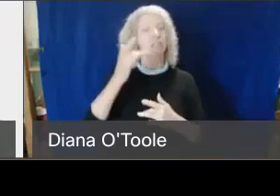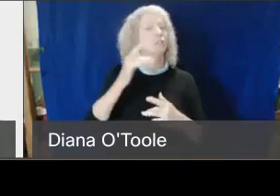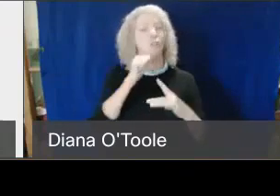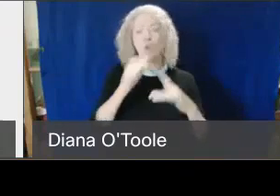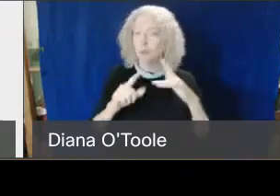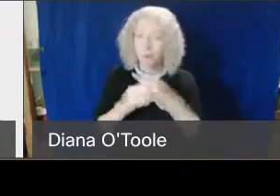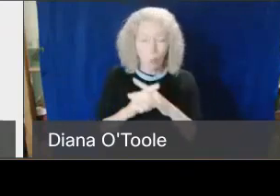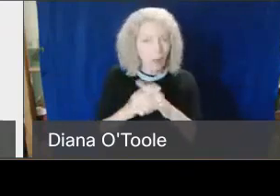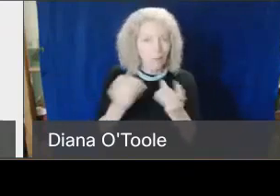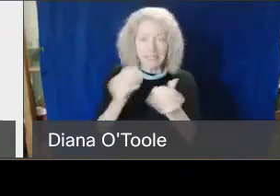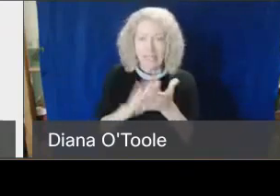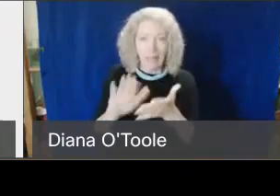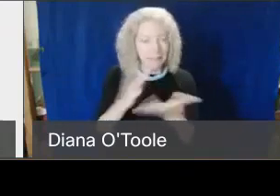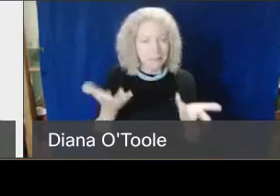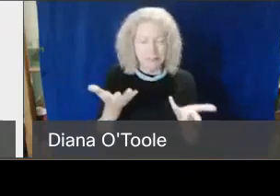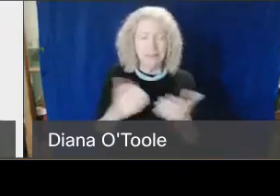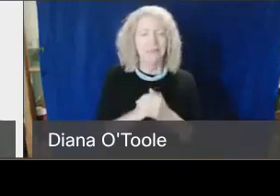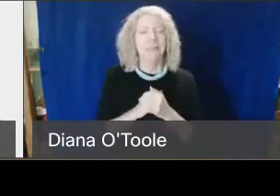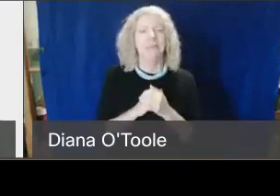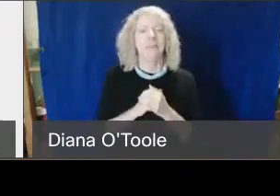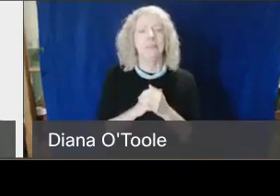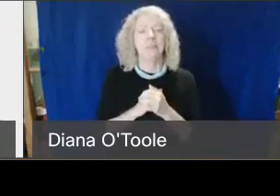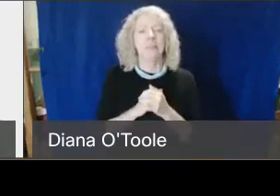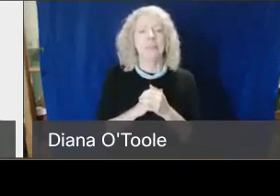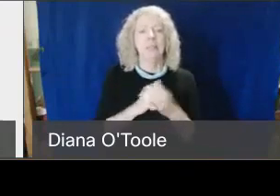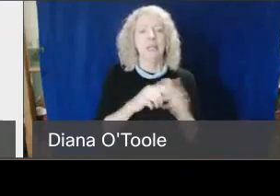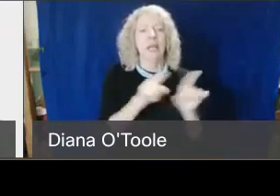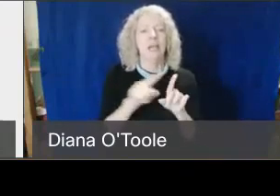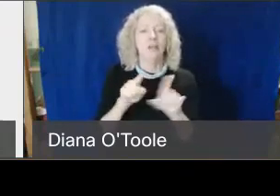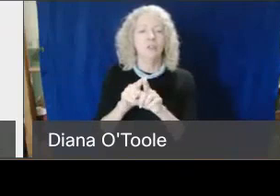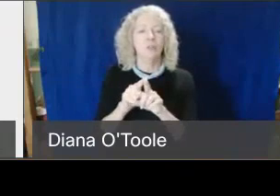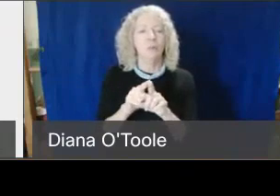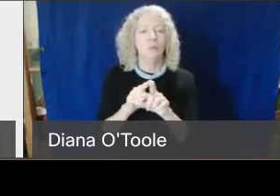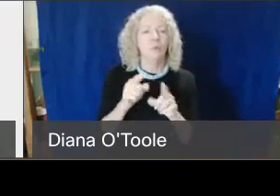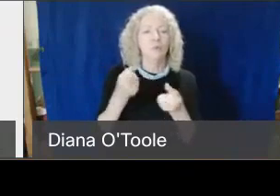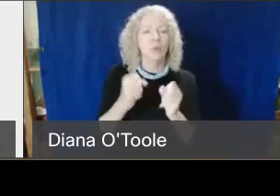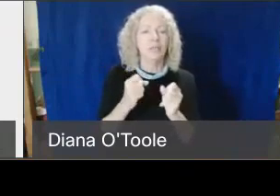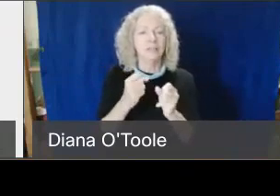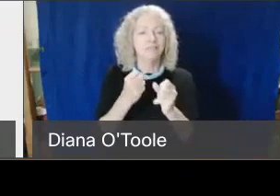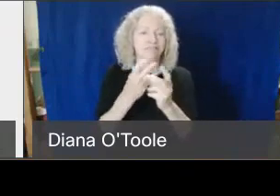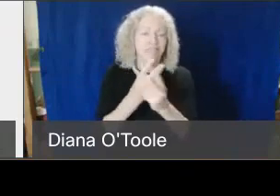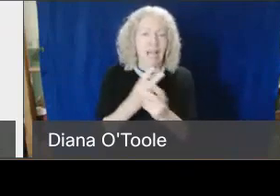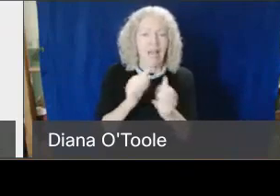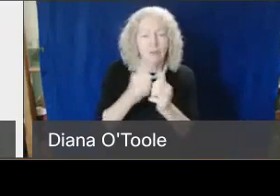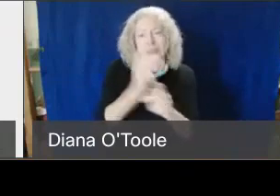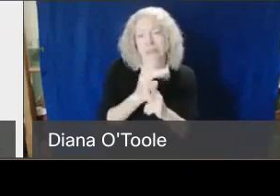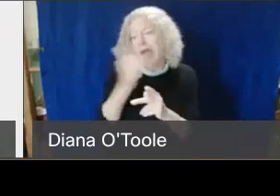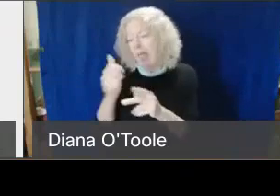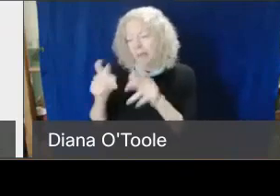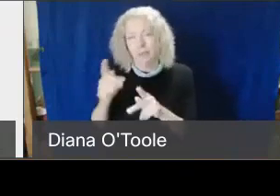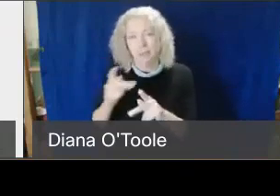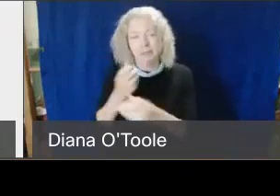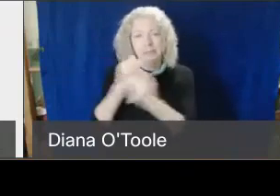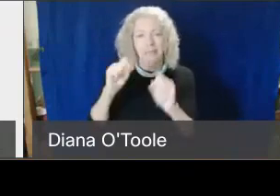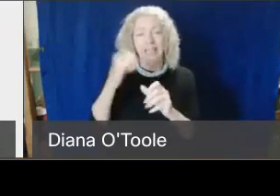finally, reporting is really important for helping keep others safe. So if we have a suspected case